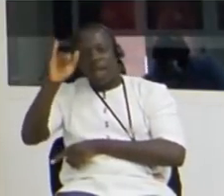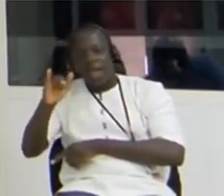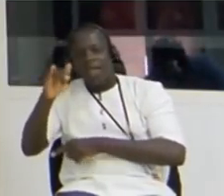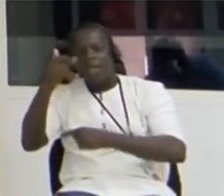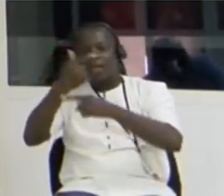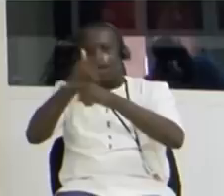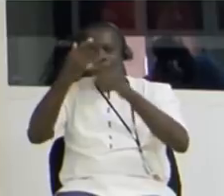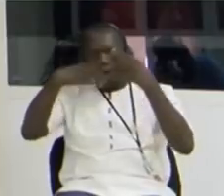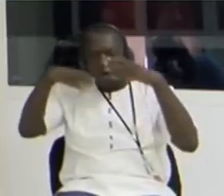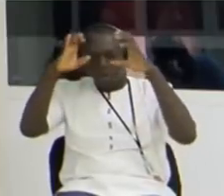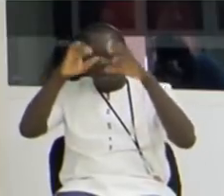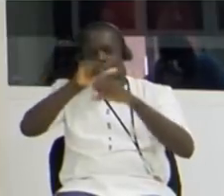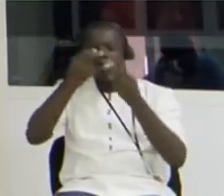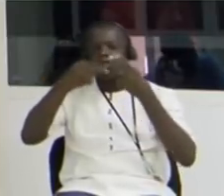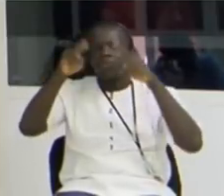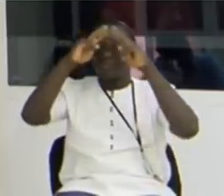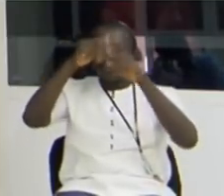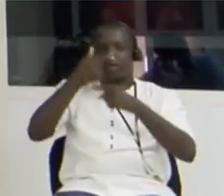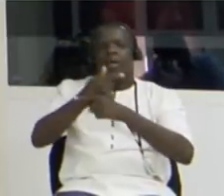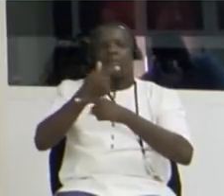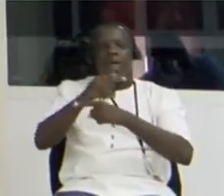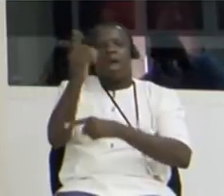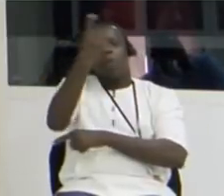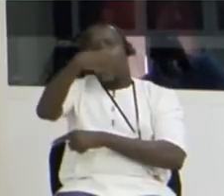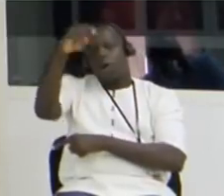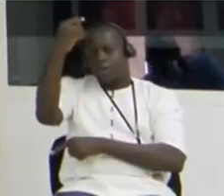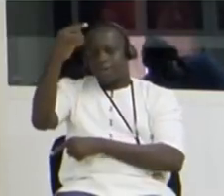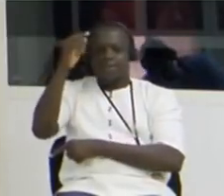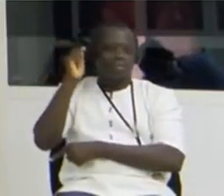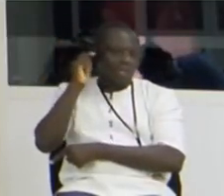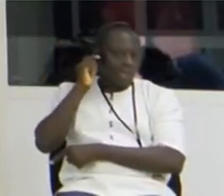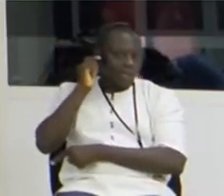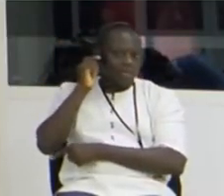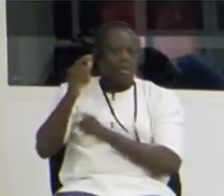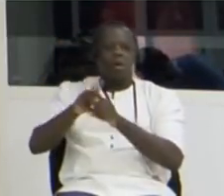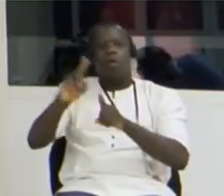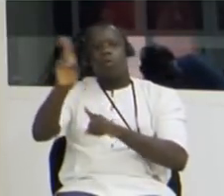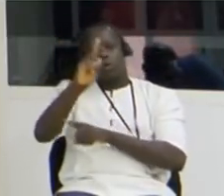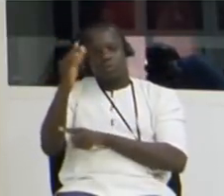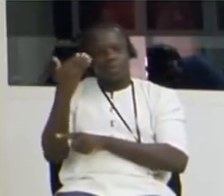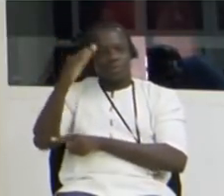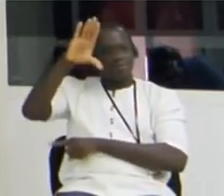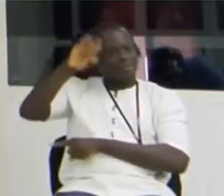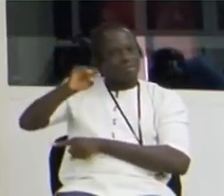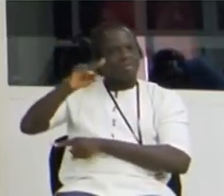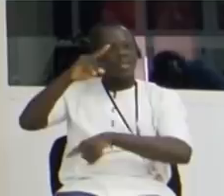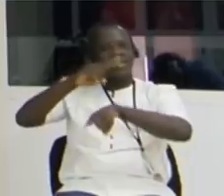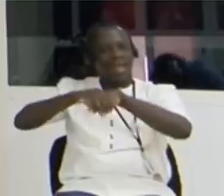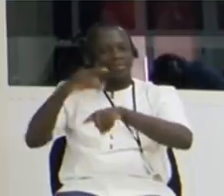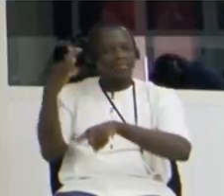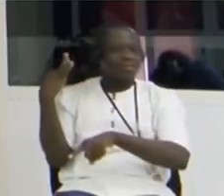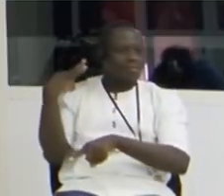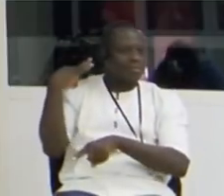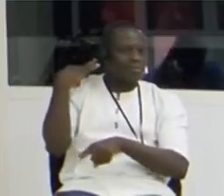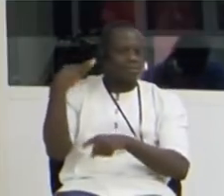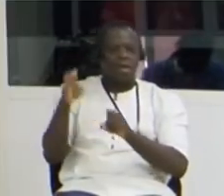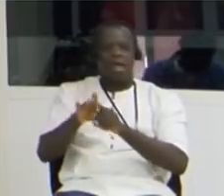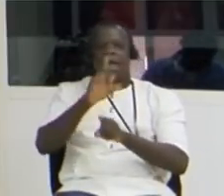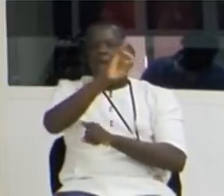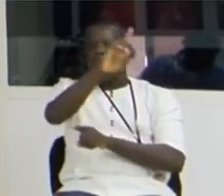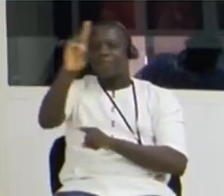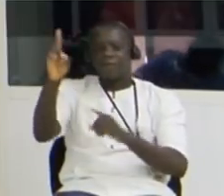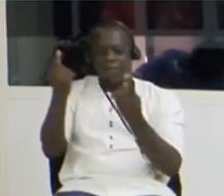and the University of the Gambia. So they were 100. And what was done during that edition was everything